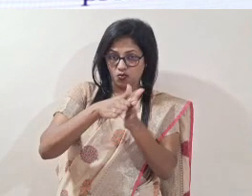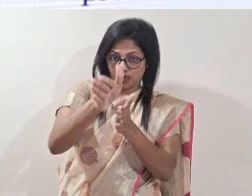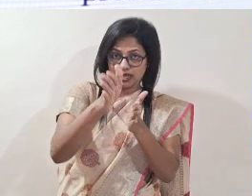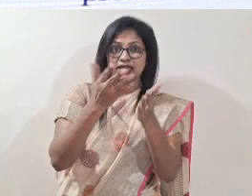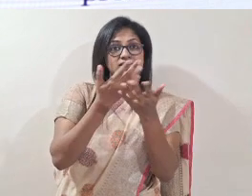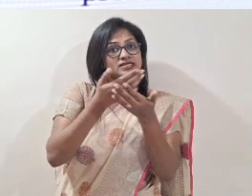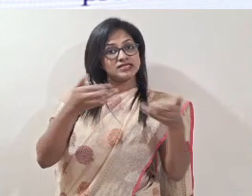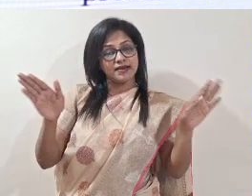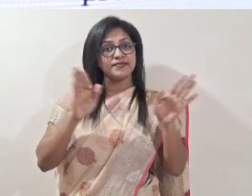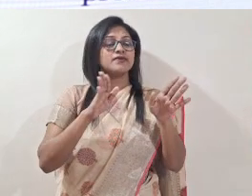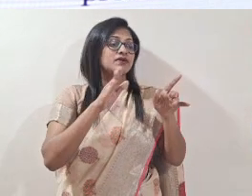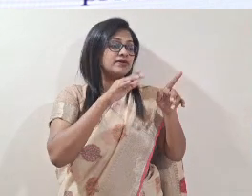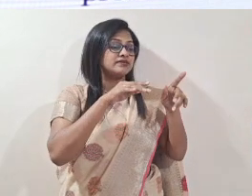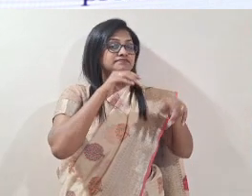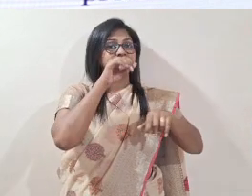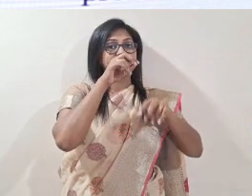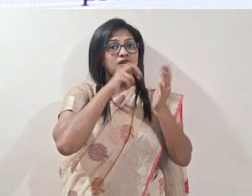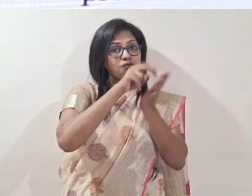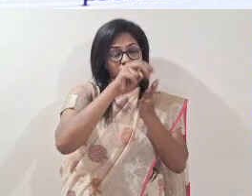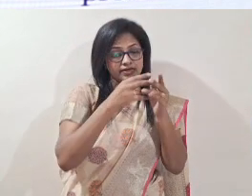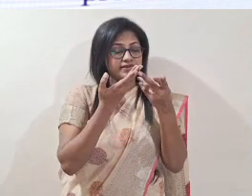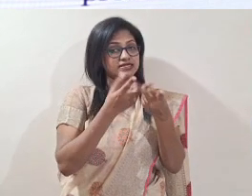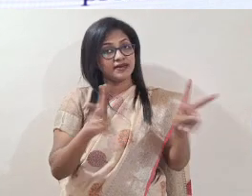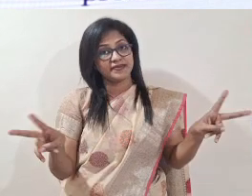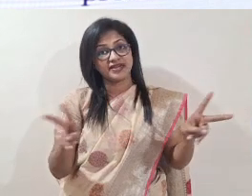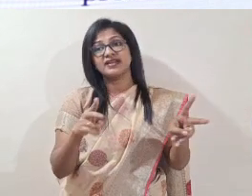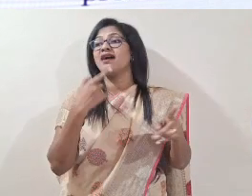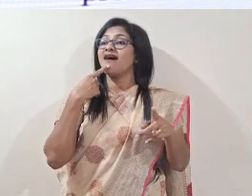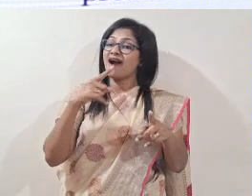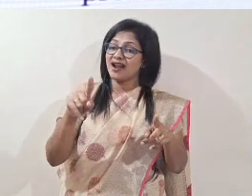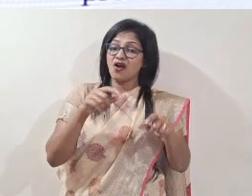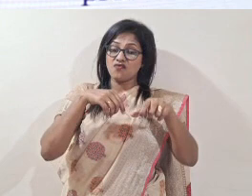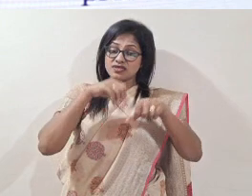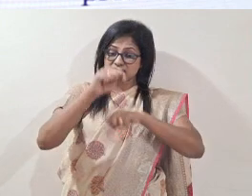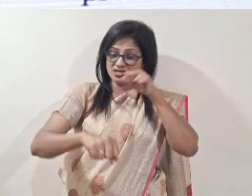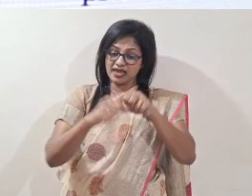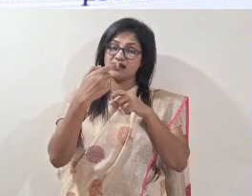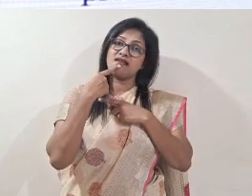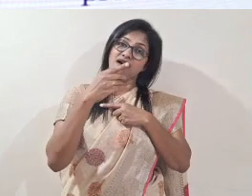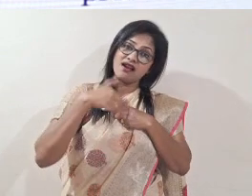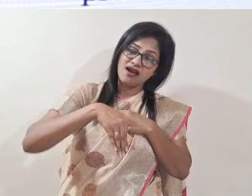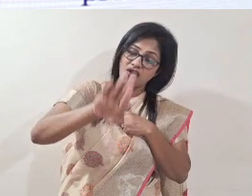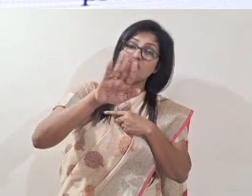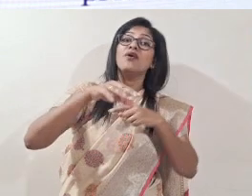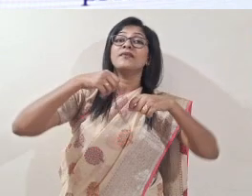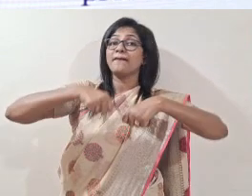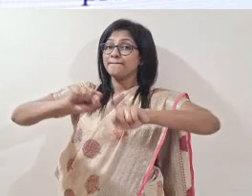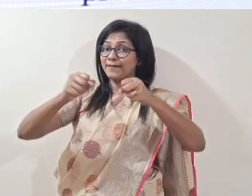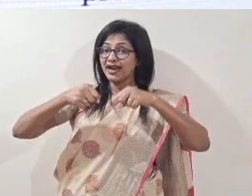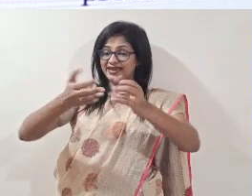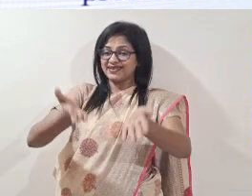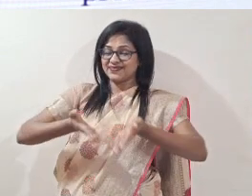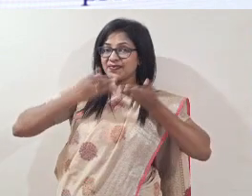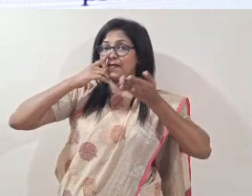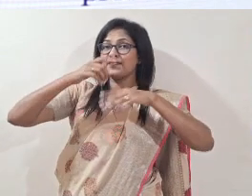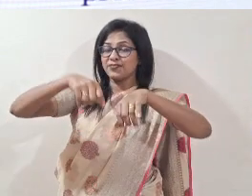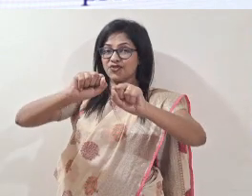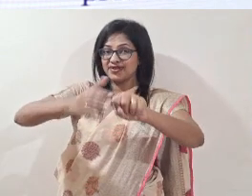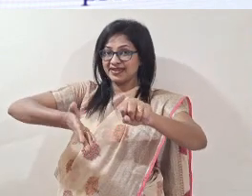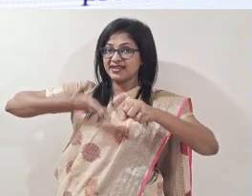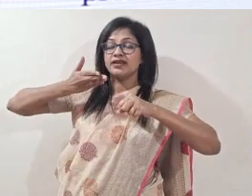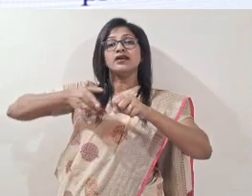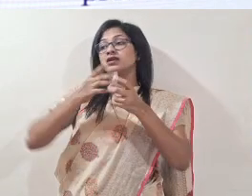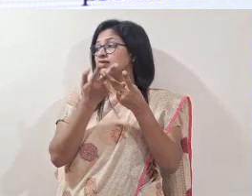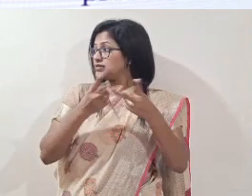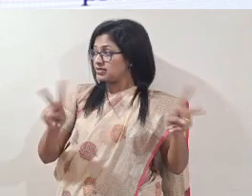and pedestrians, so as to allow the cyclists but restrict the bike users or scooty users. We have to limit the height